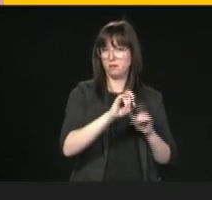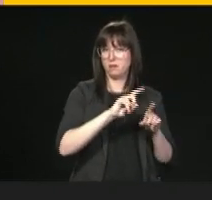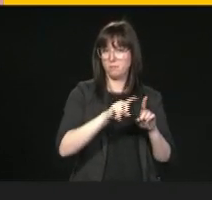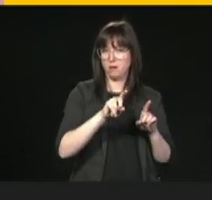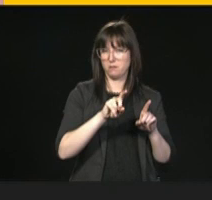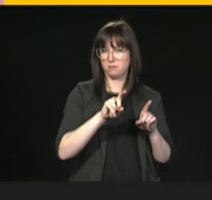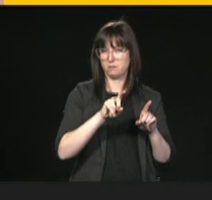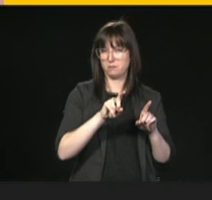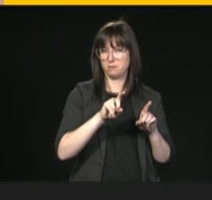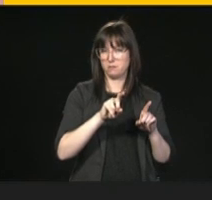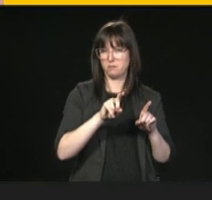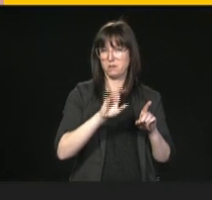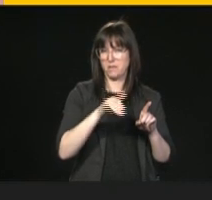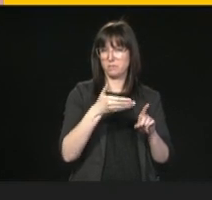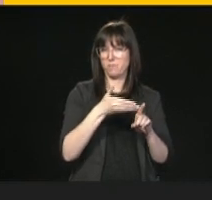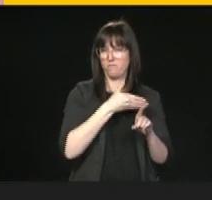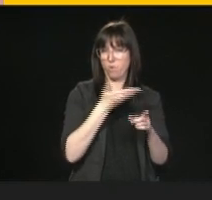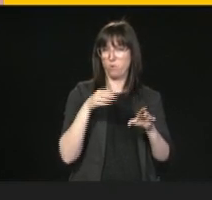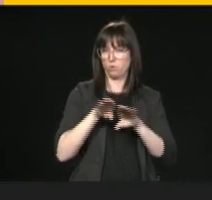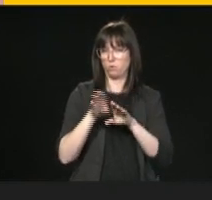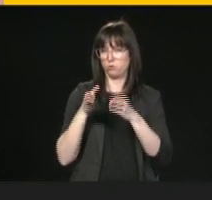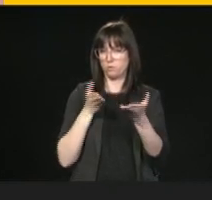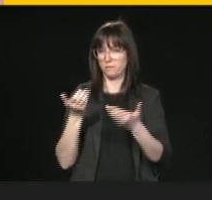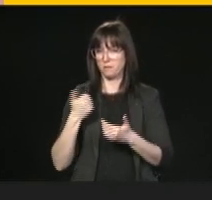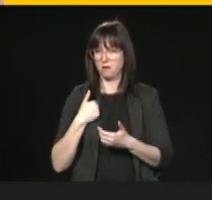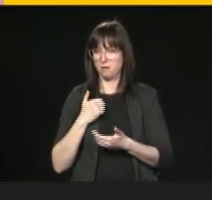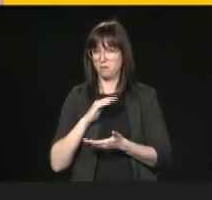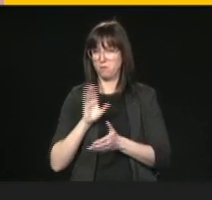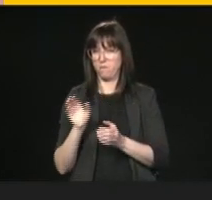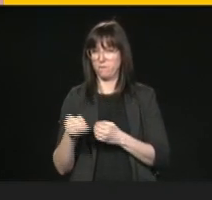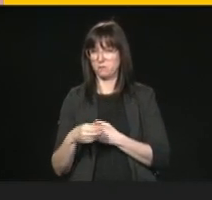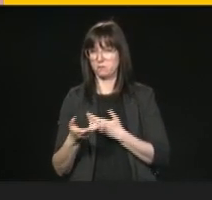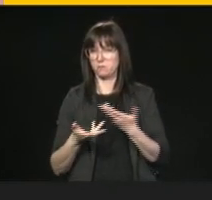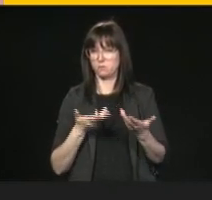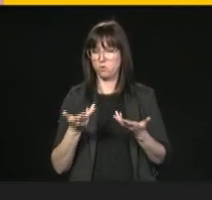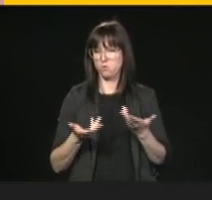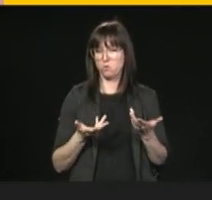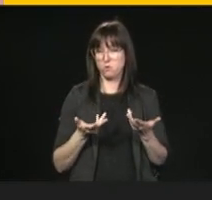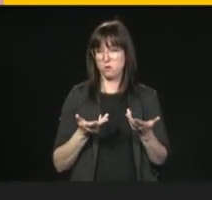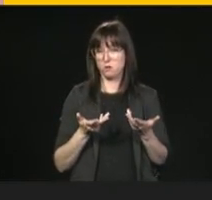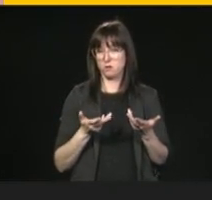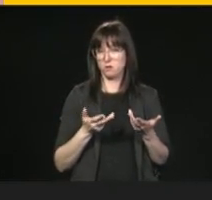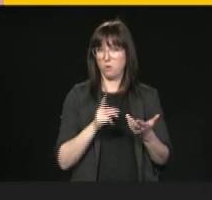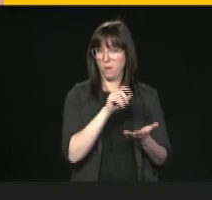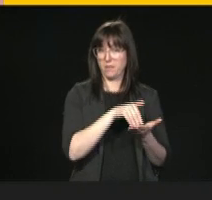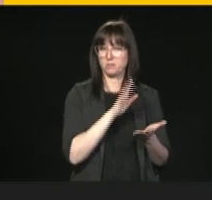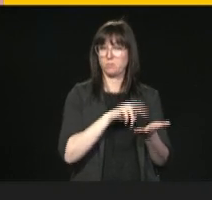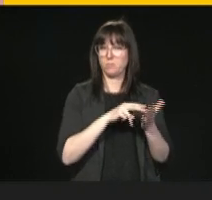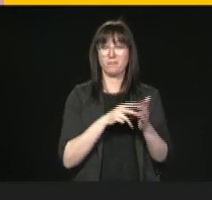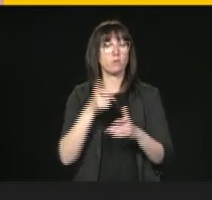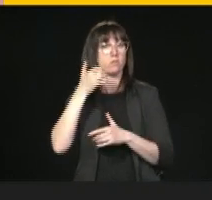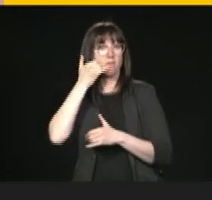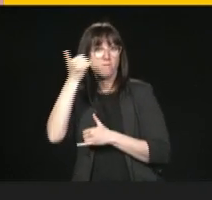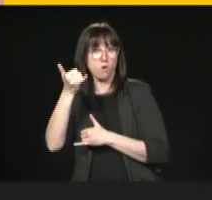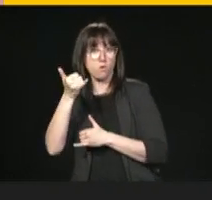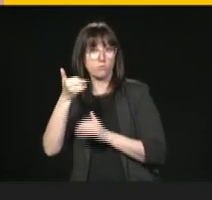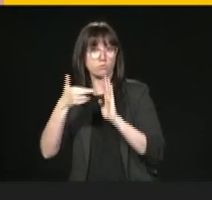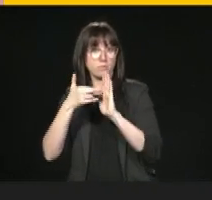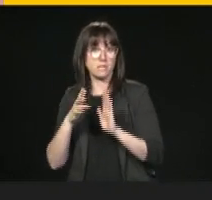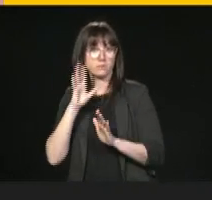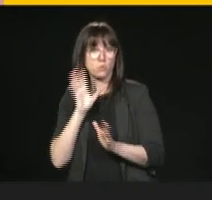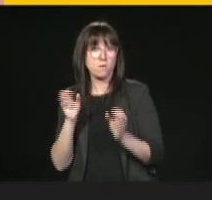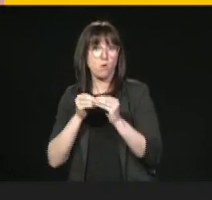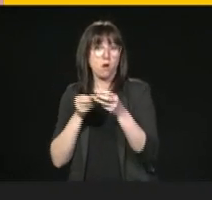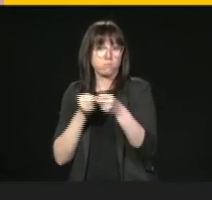So are you going to have more people on the phone or somewhere else to help people who can no longer go to Service